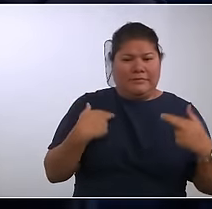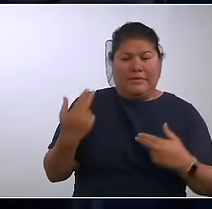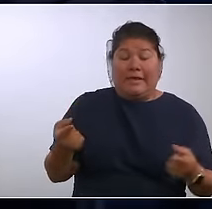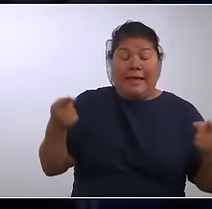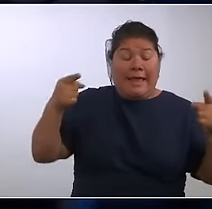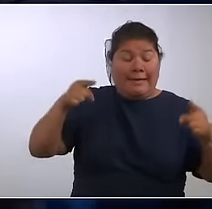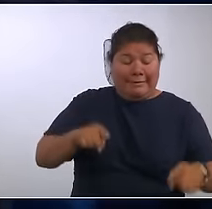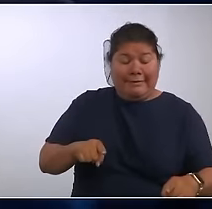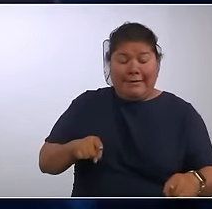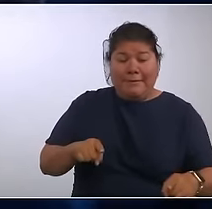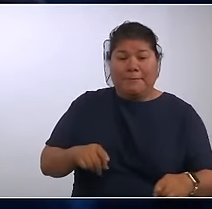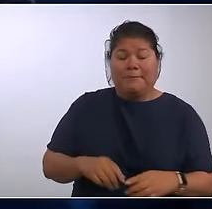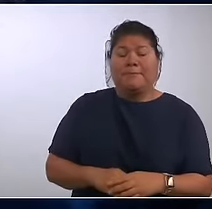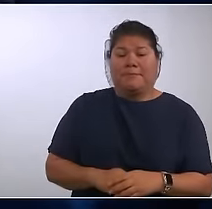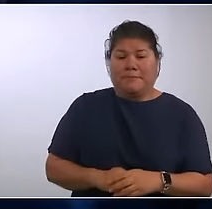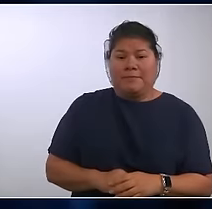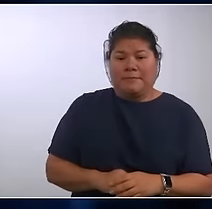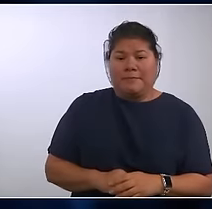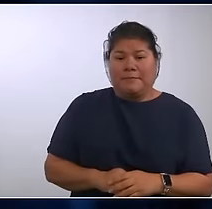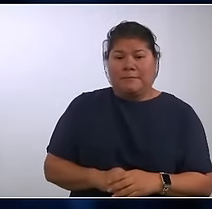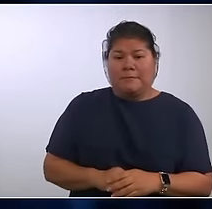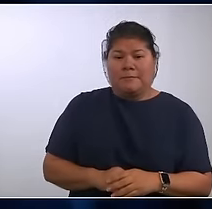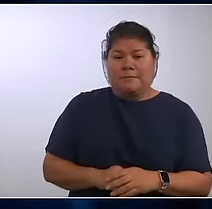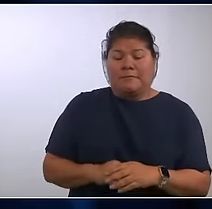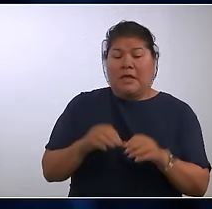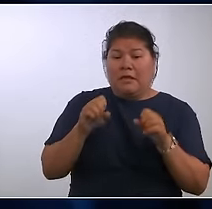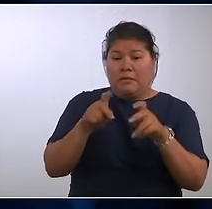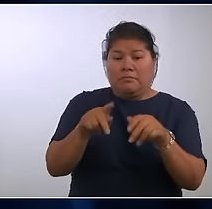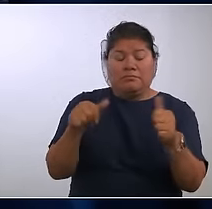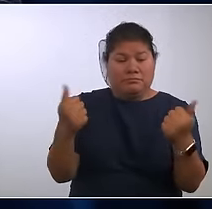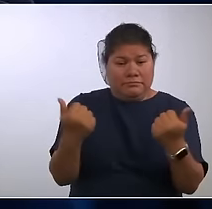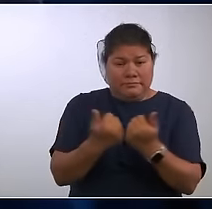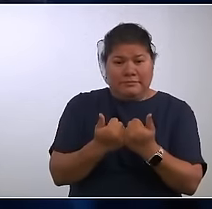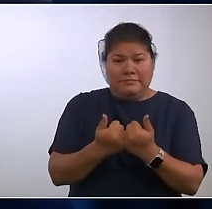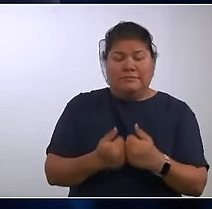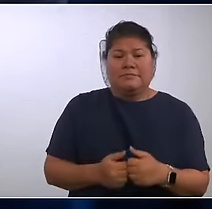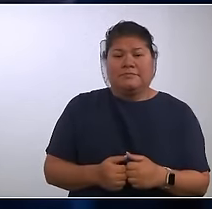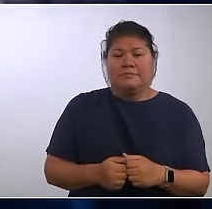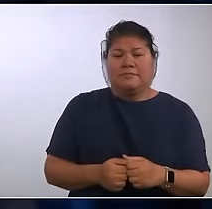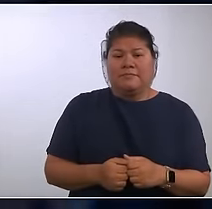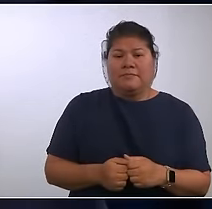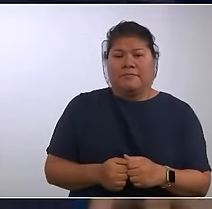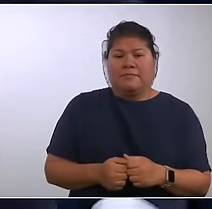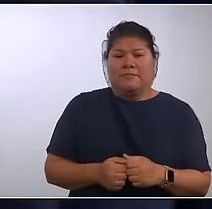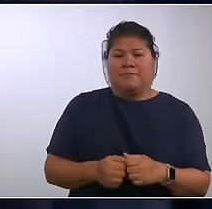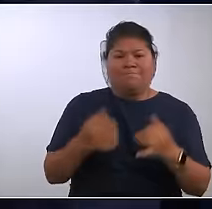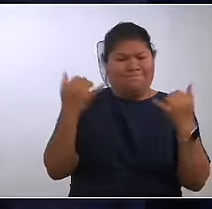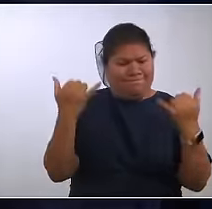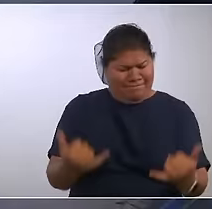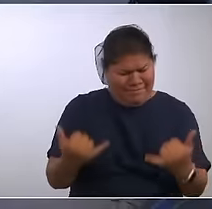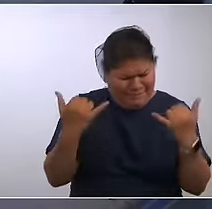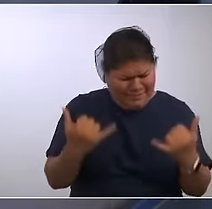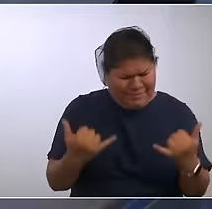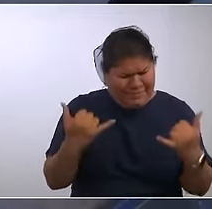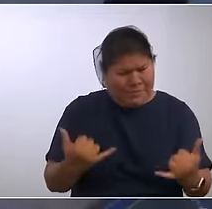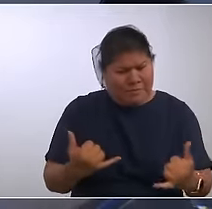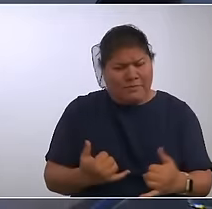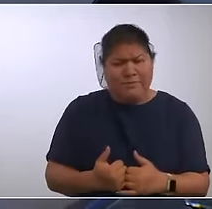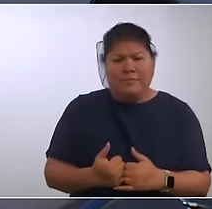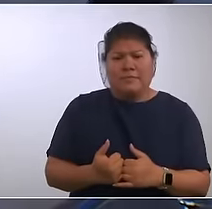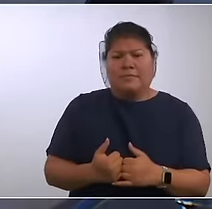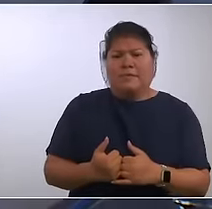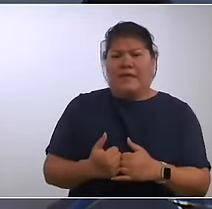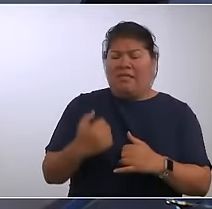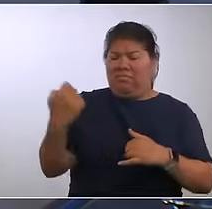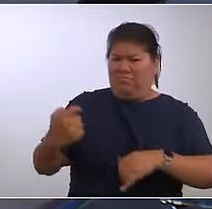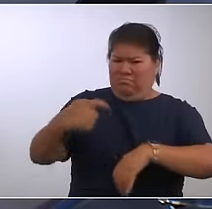está sucediendo. There's a revival that's happening en la asamblea apostólica. In the apostolic assembly. Ya. Now. En